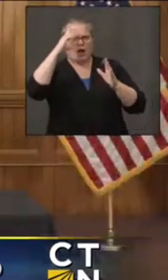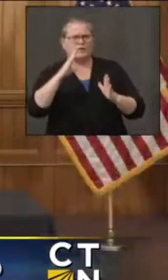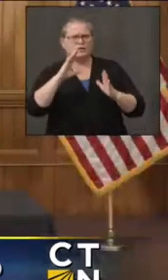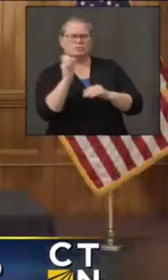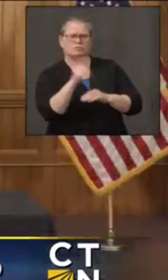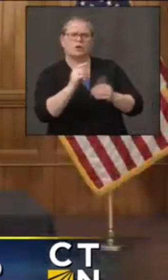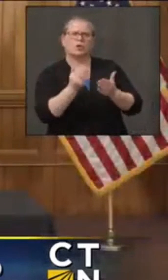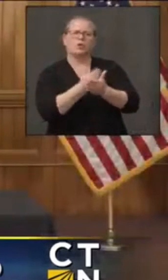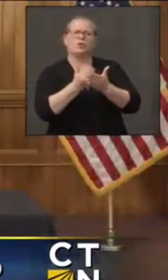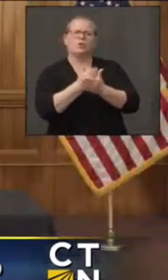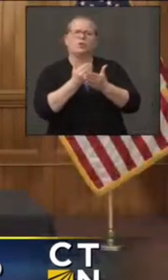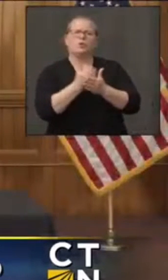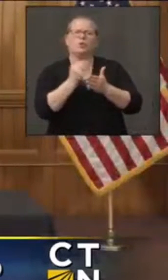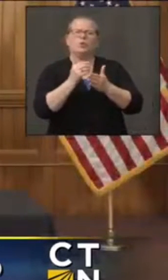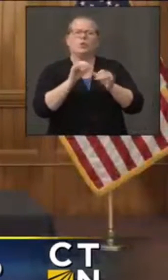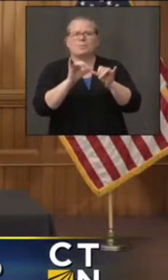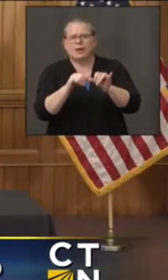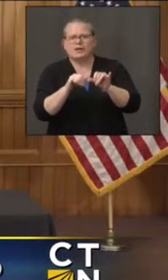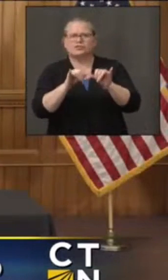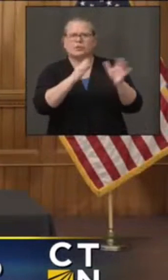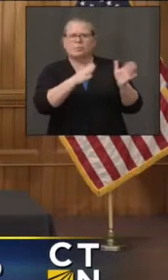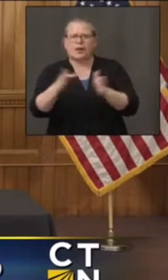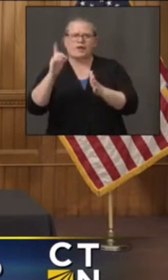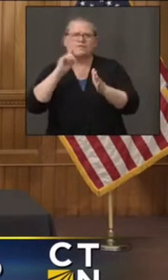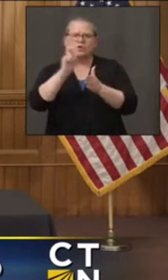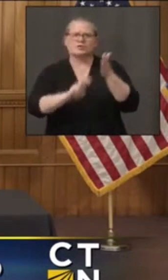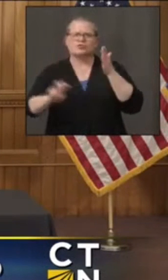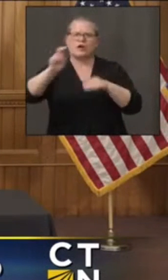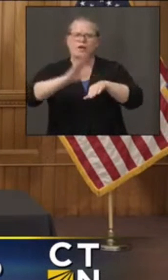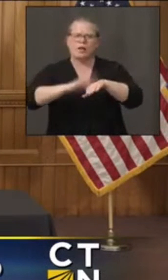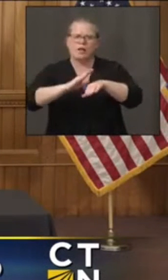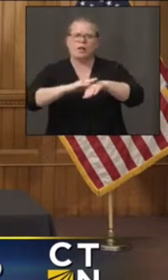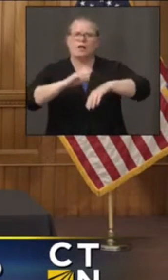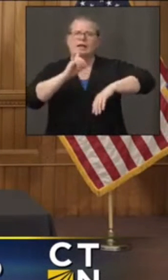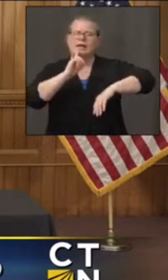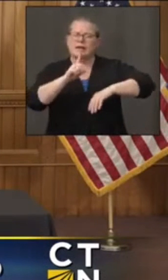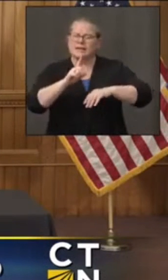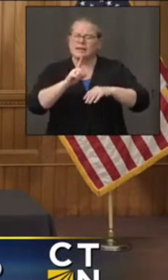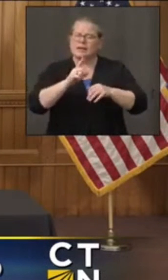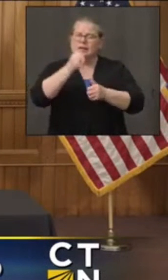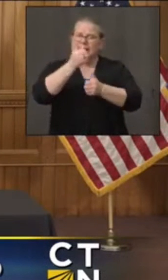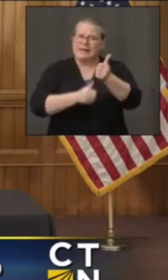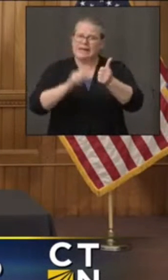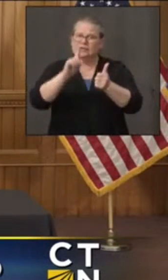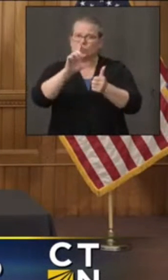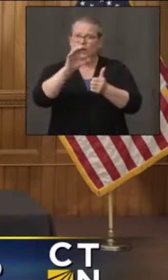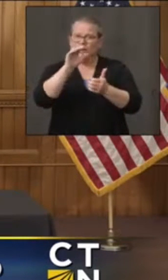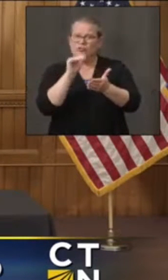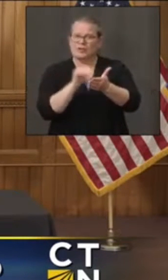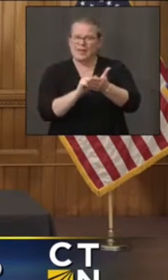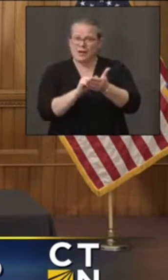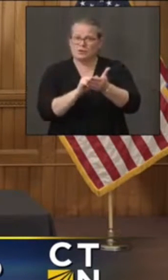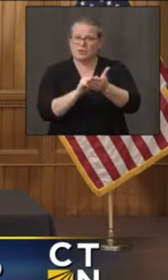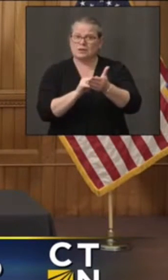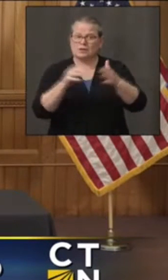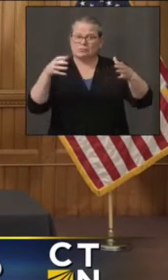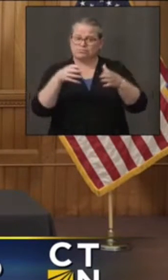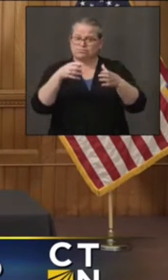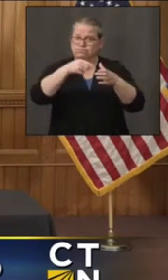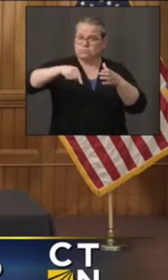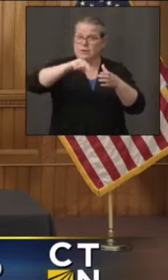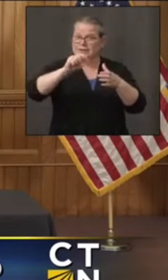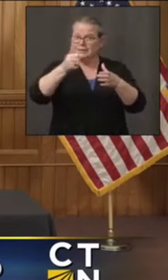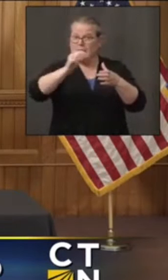travel advisory. Is it both those, 10 per 100,000 and a 5% positive test rate, or